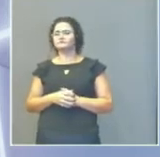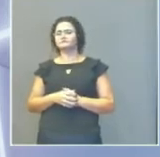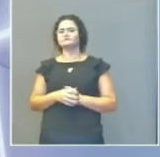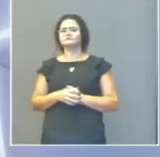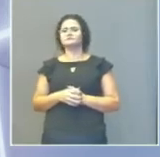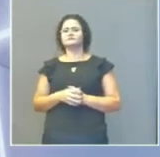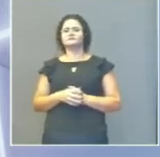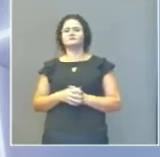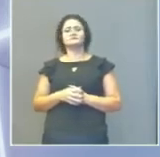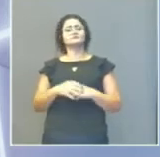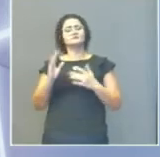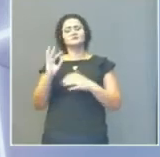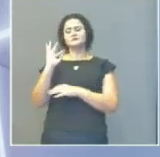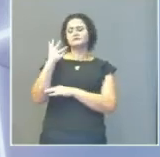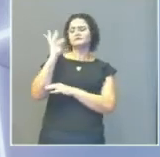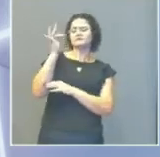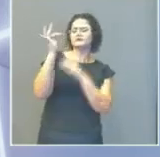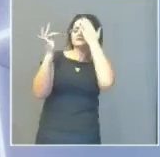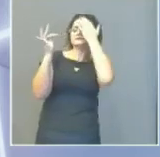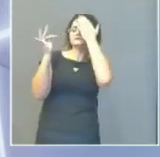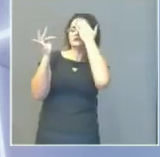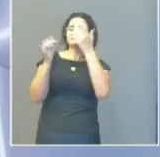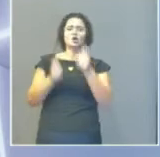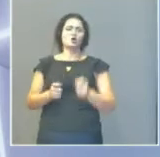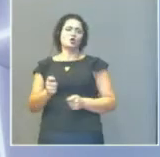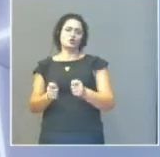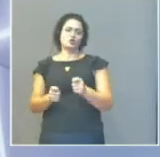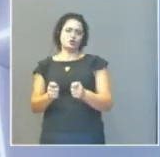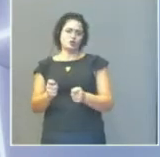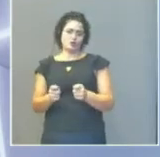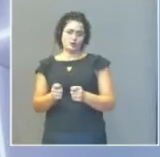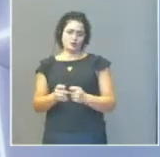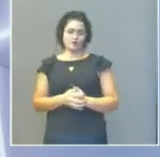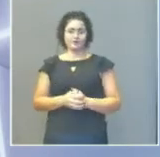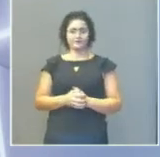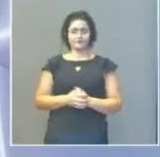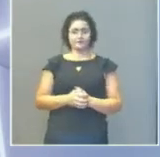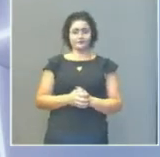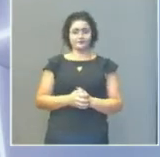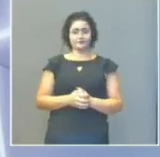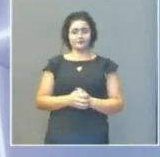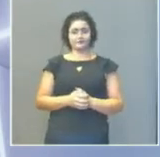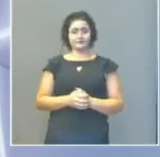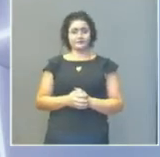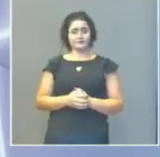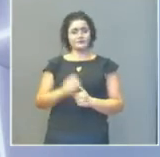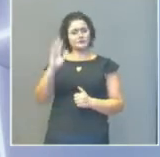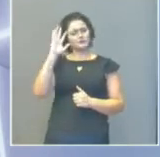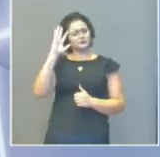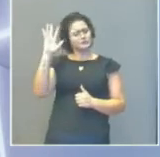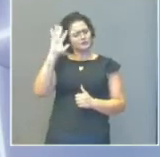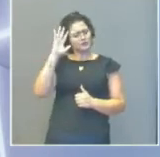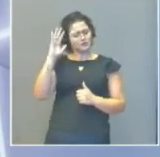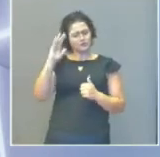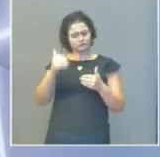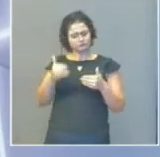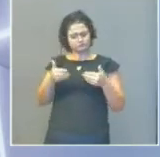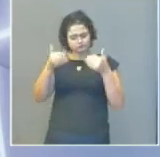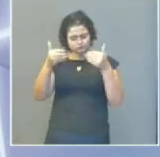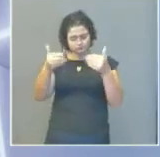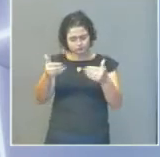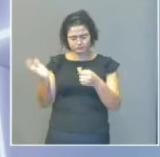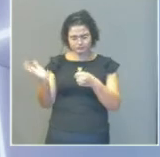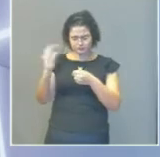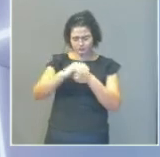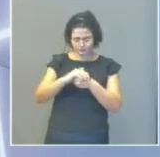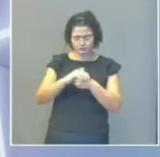predictability and control. The dream is to extend this colonial territory so that it